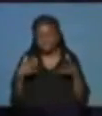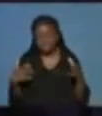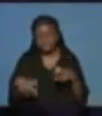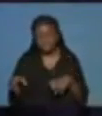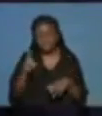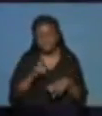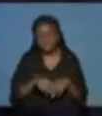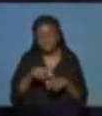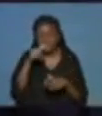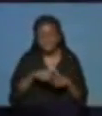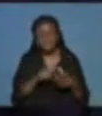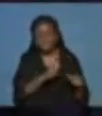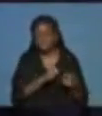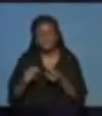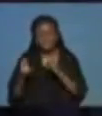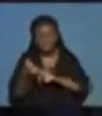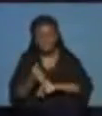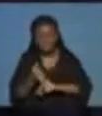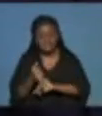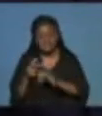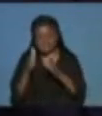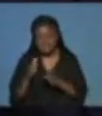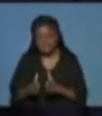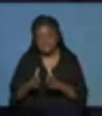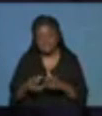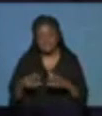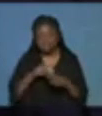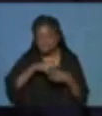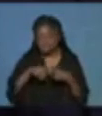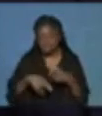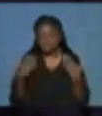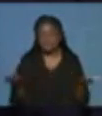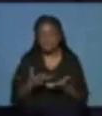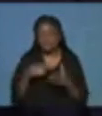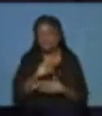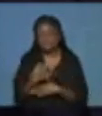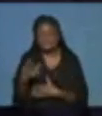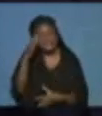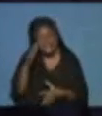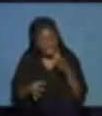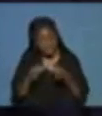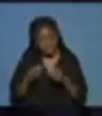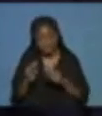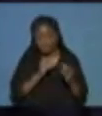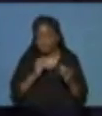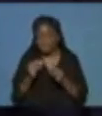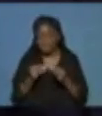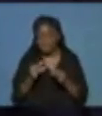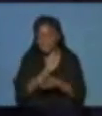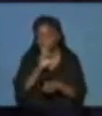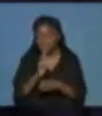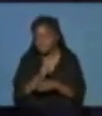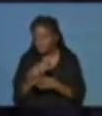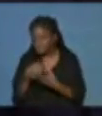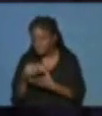increase in tourists resulted in available resources that, if managed and deployed